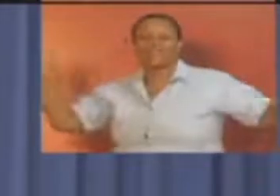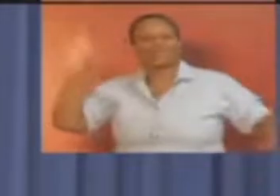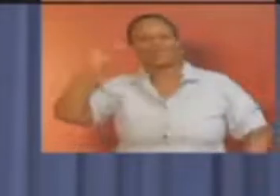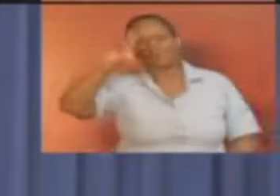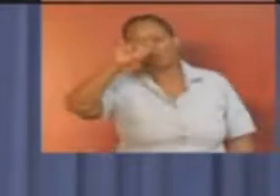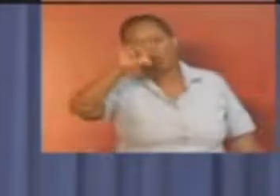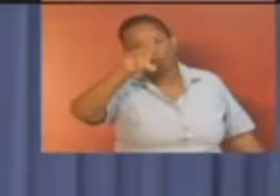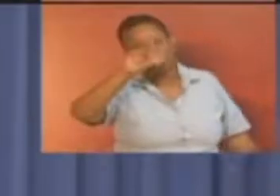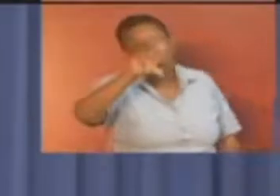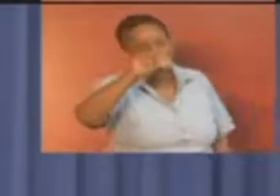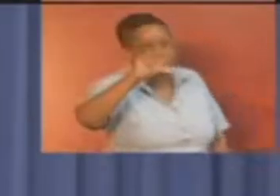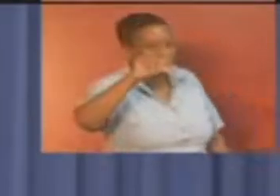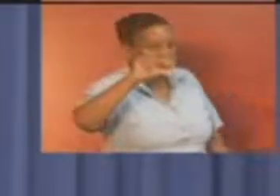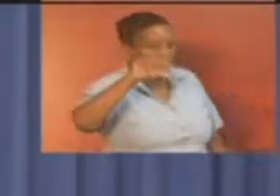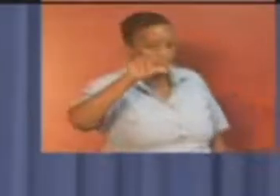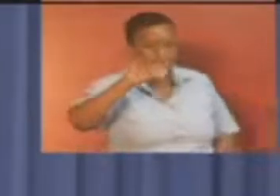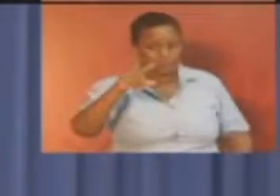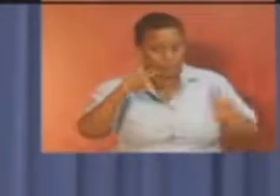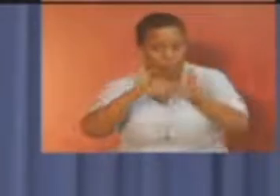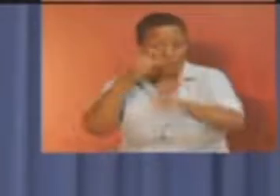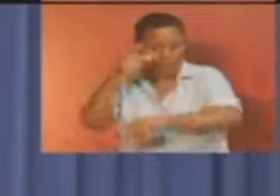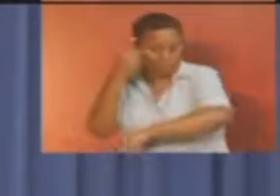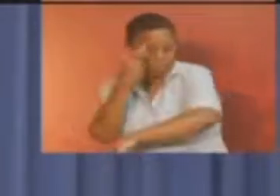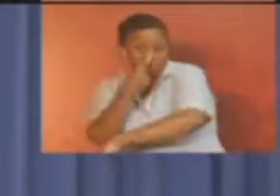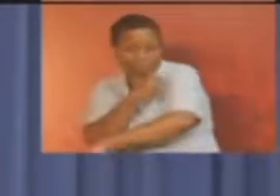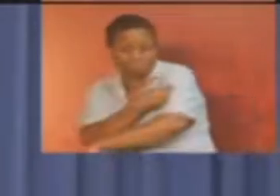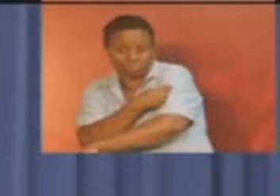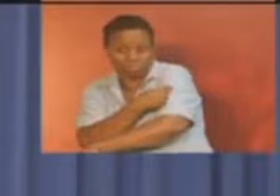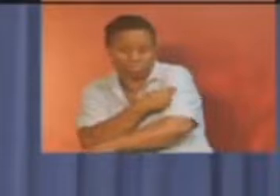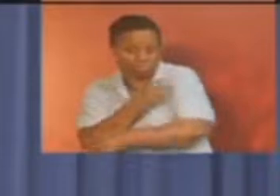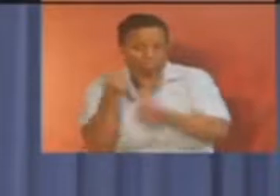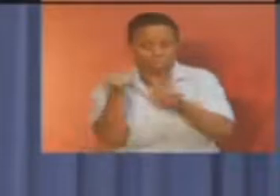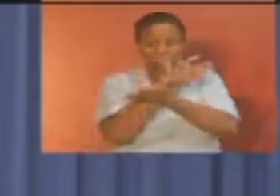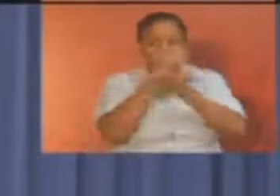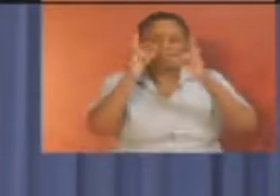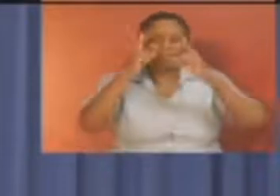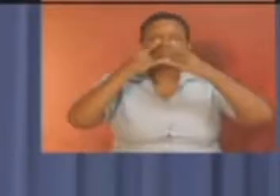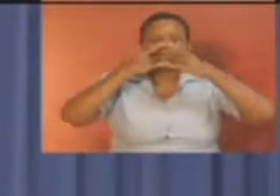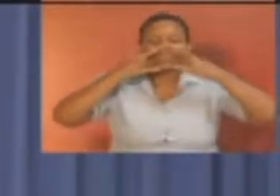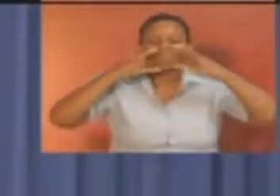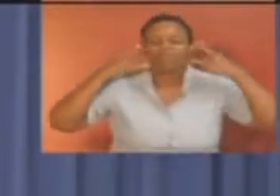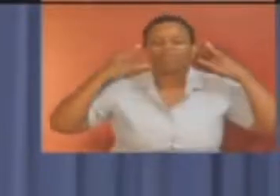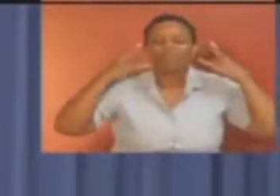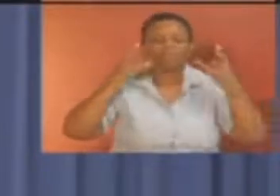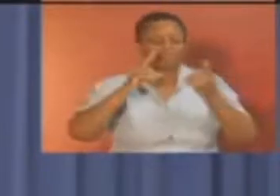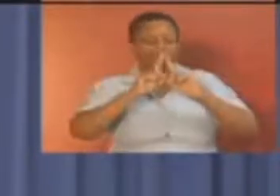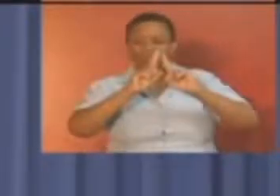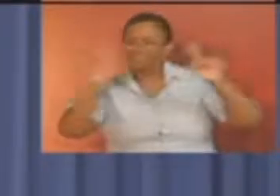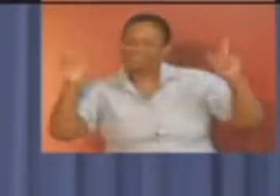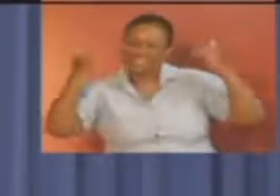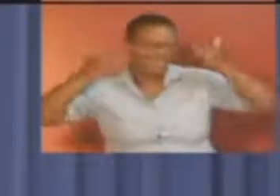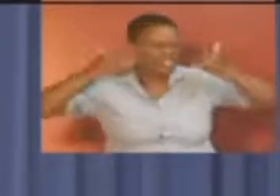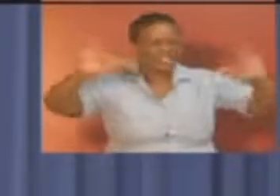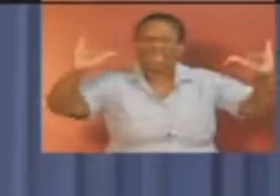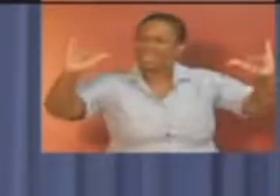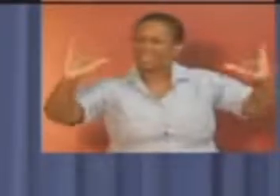last few weeks, starting in mid-March, was influenced